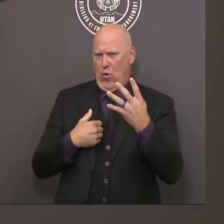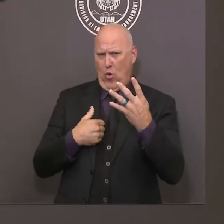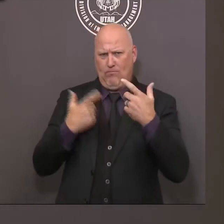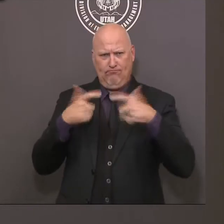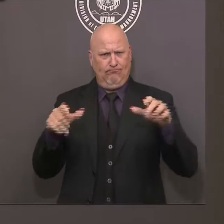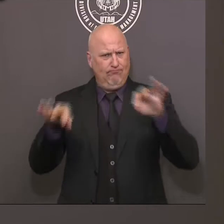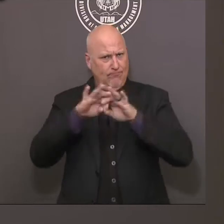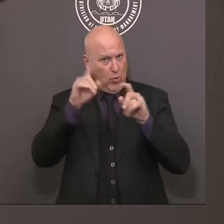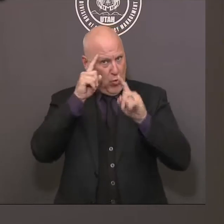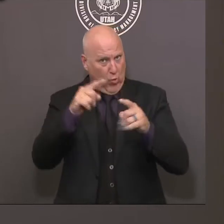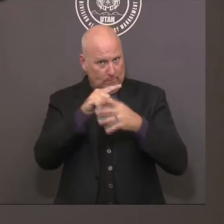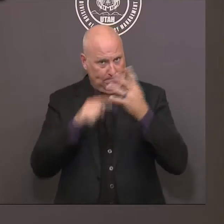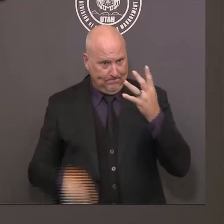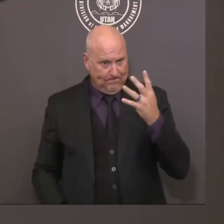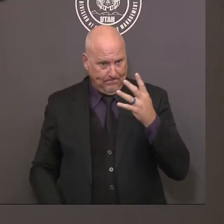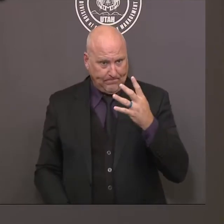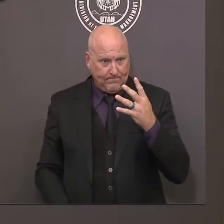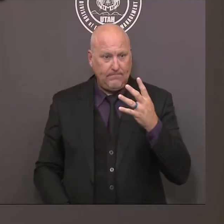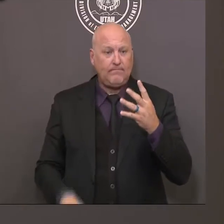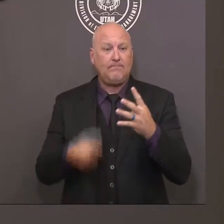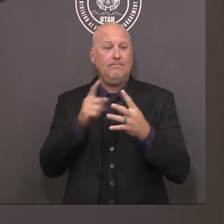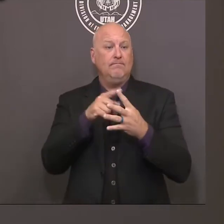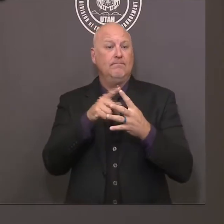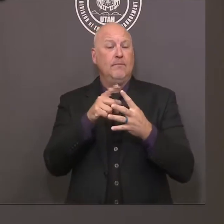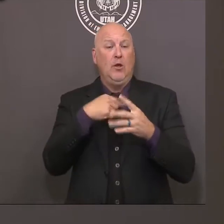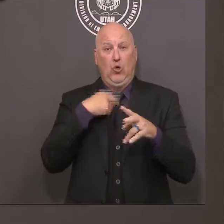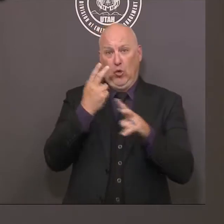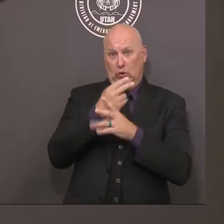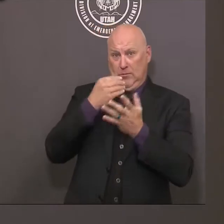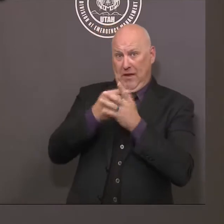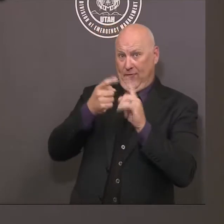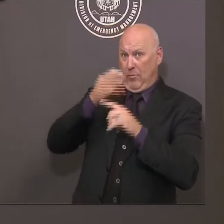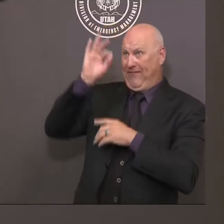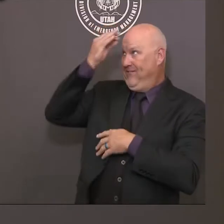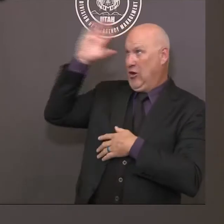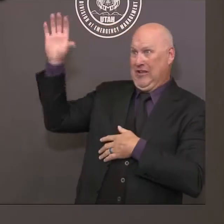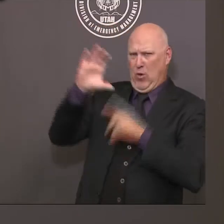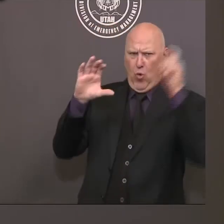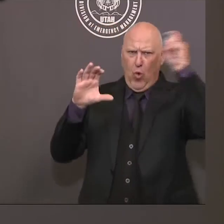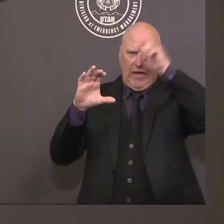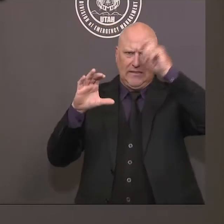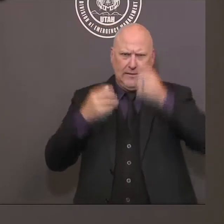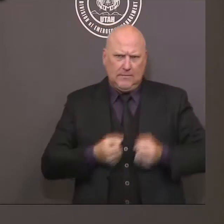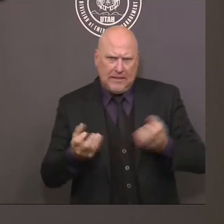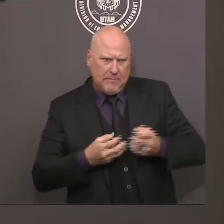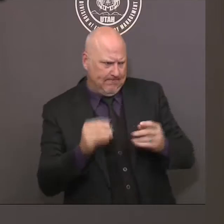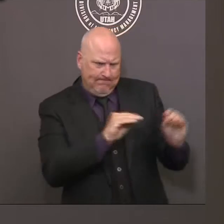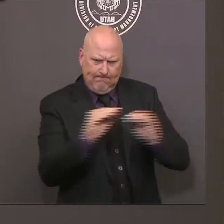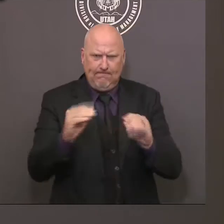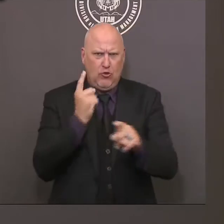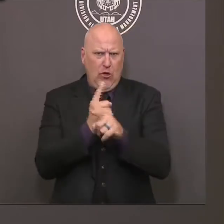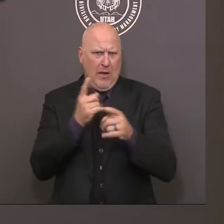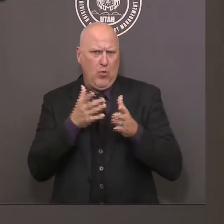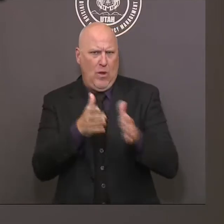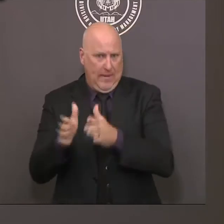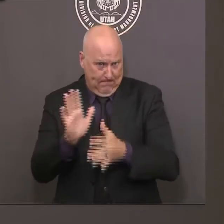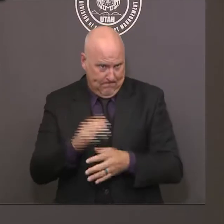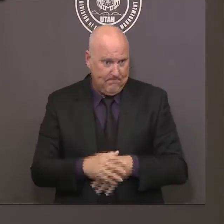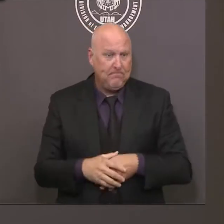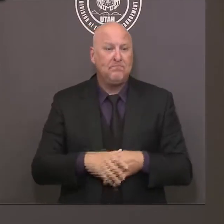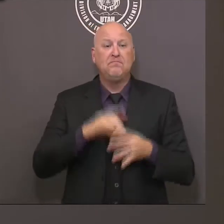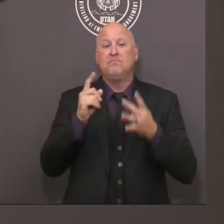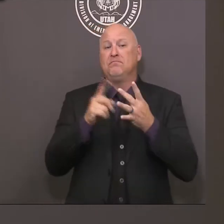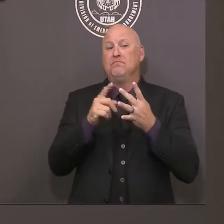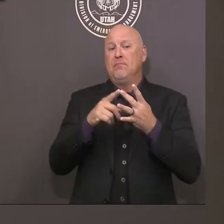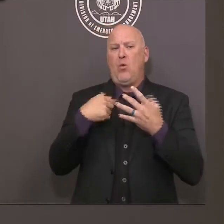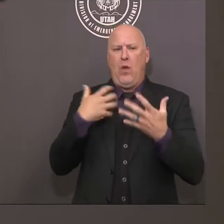industries. 2, expand flexible apprenticeship programs that will fit the needs of businesses. 3, provide